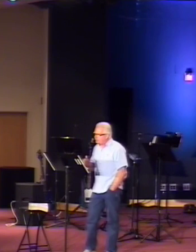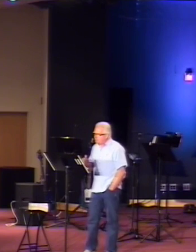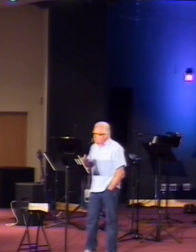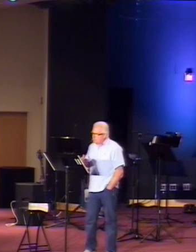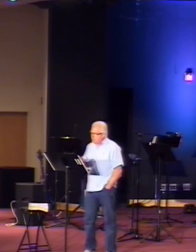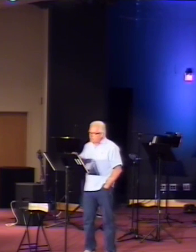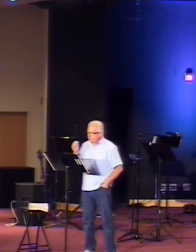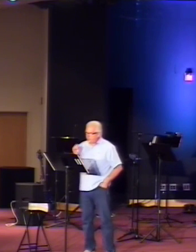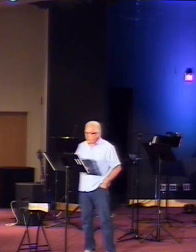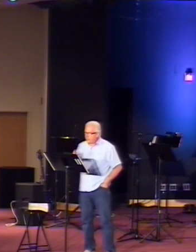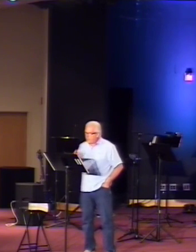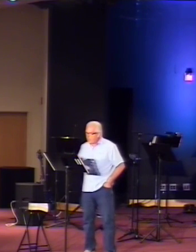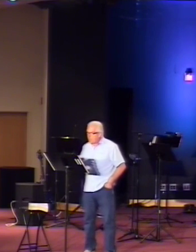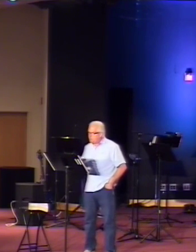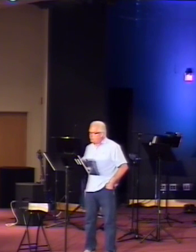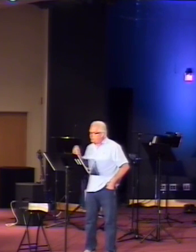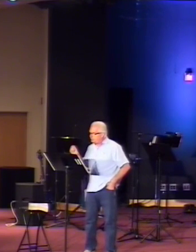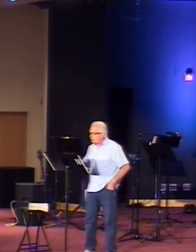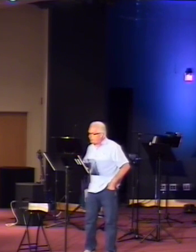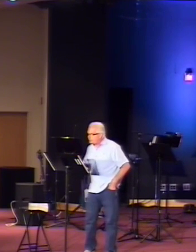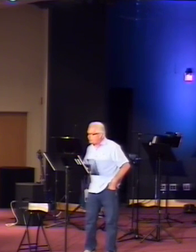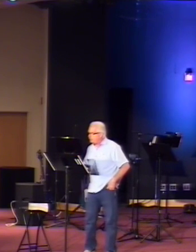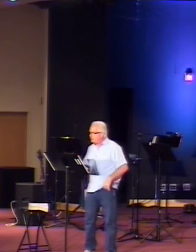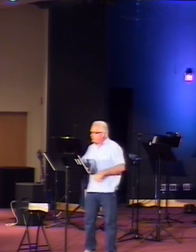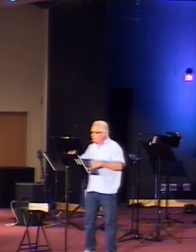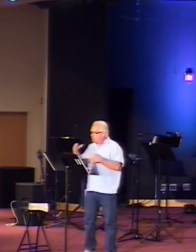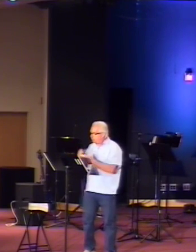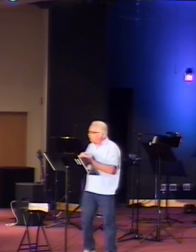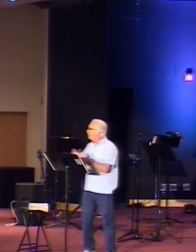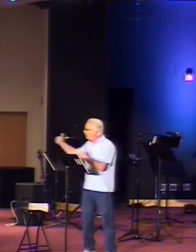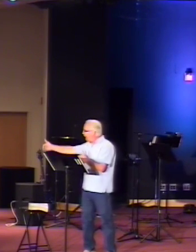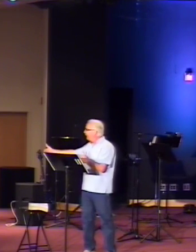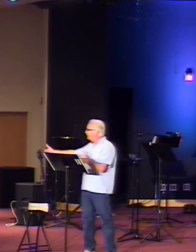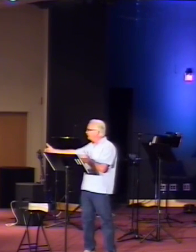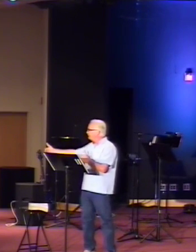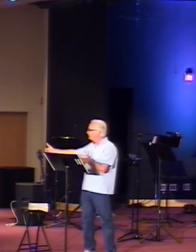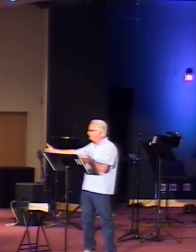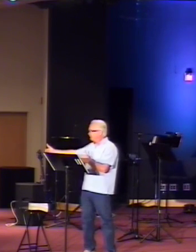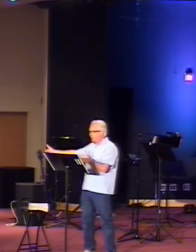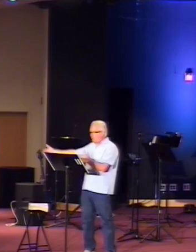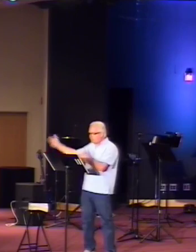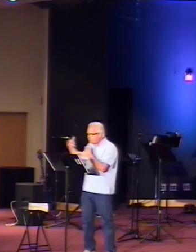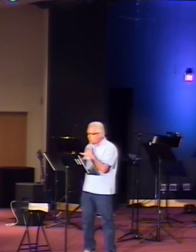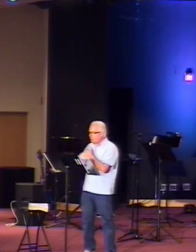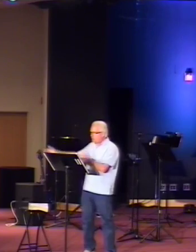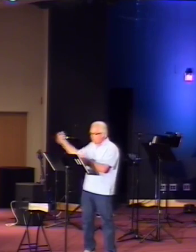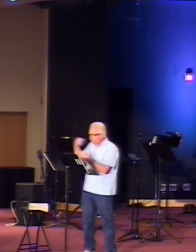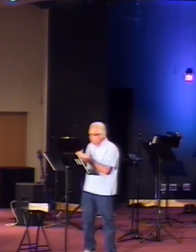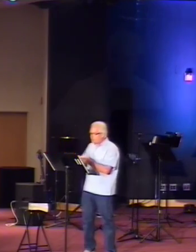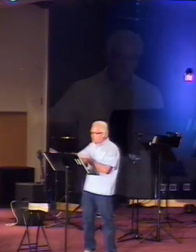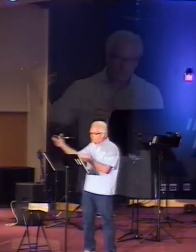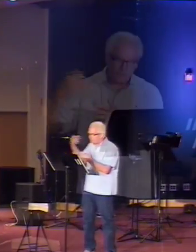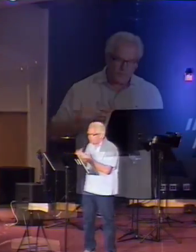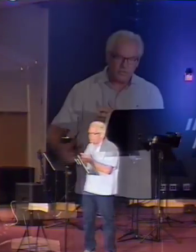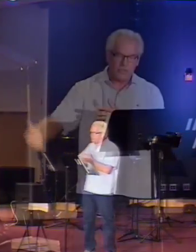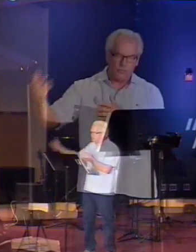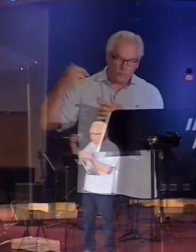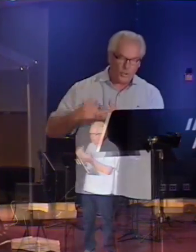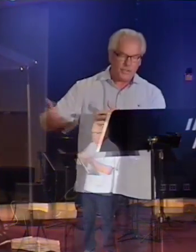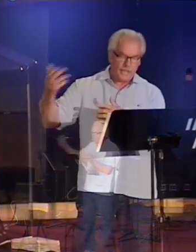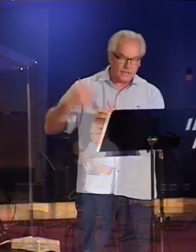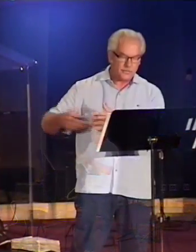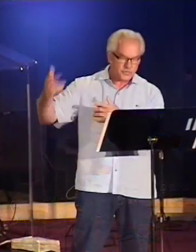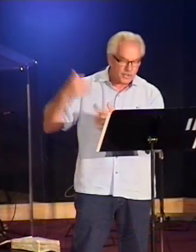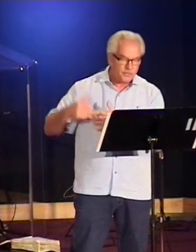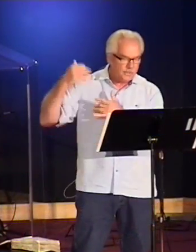workout, is to carry out to completion what was begun. And that's what he's talking about according to our salvation here.